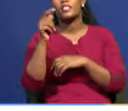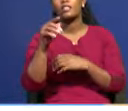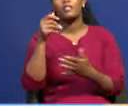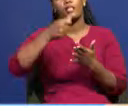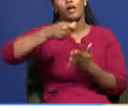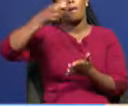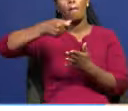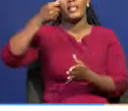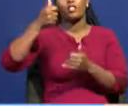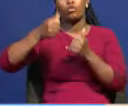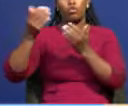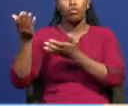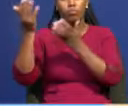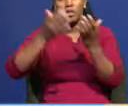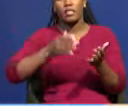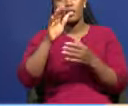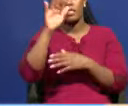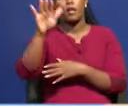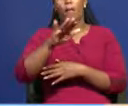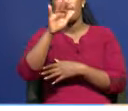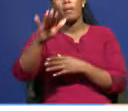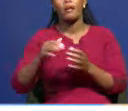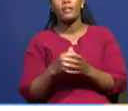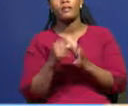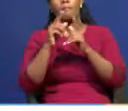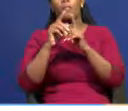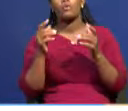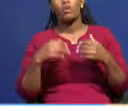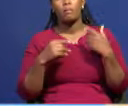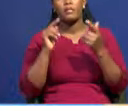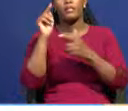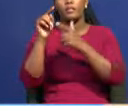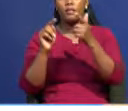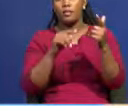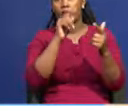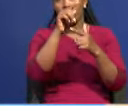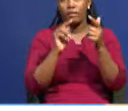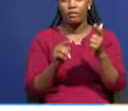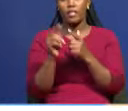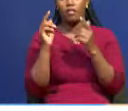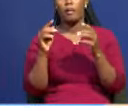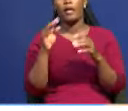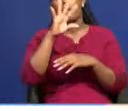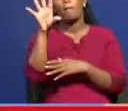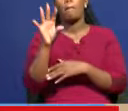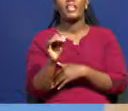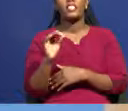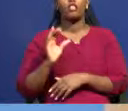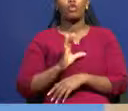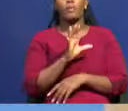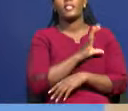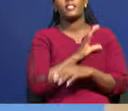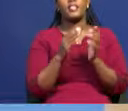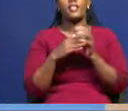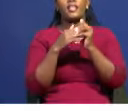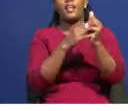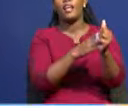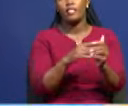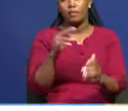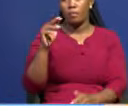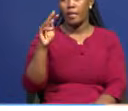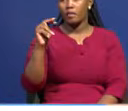that he'll present before Parliament, and of course has been divided accordingly by the Budget Committee led by Kiharu Member of Parliament Ndidi